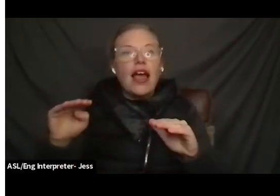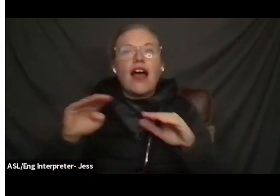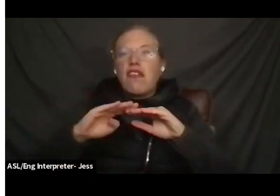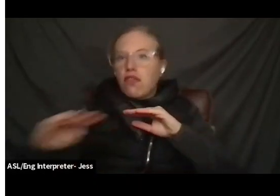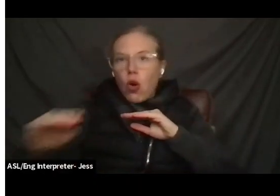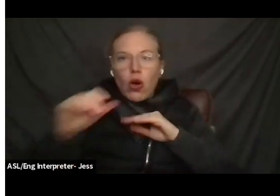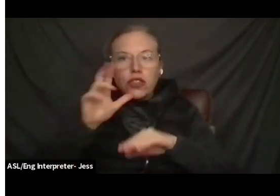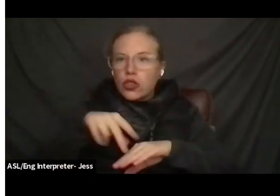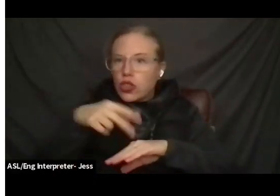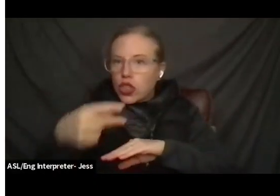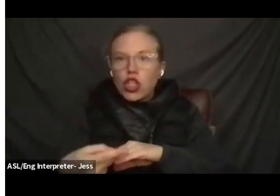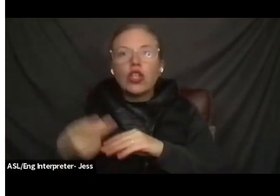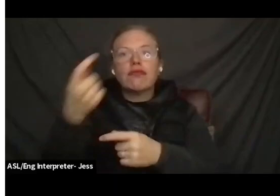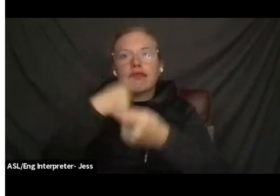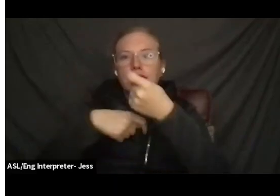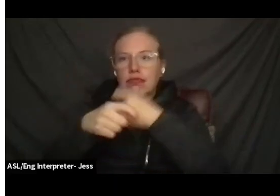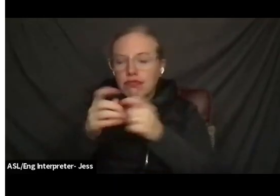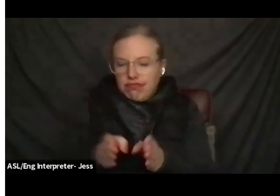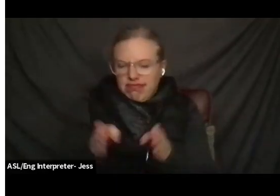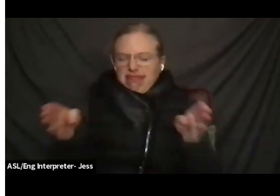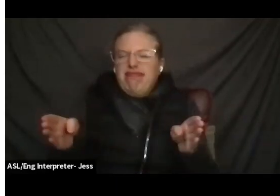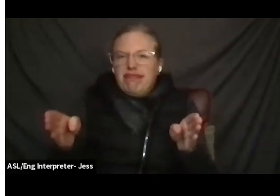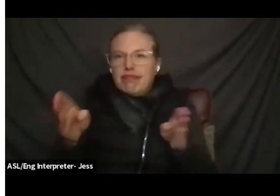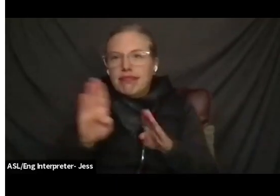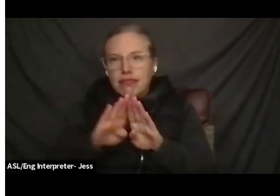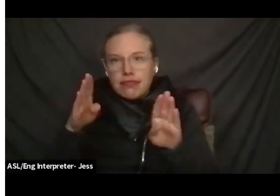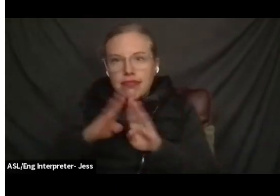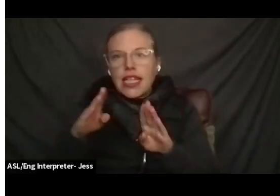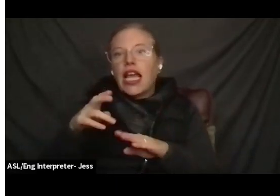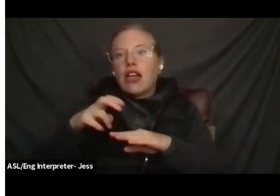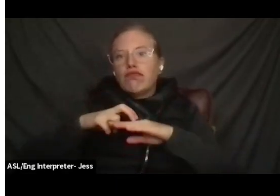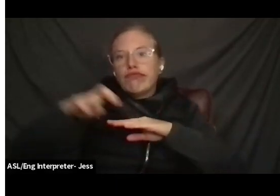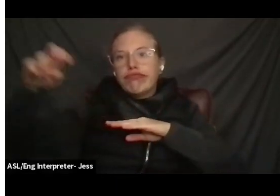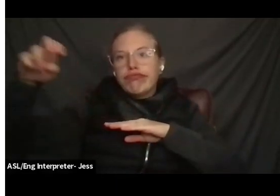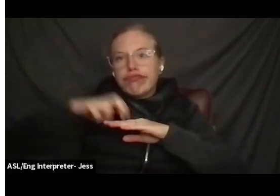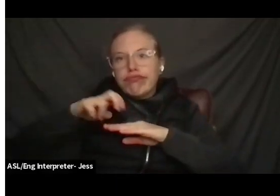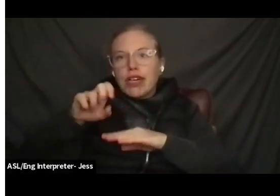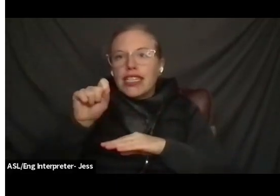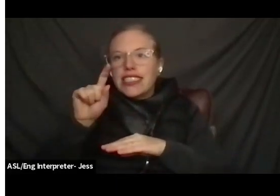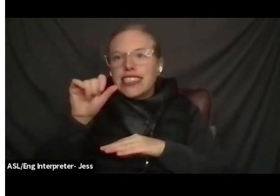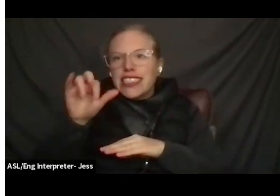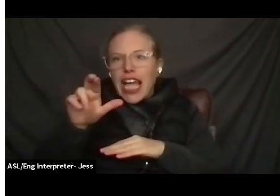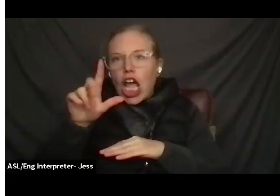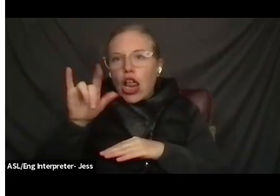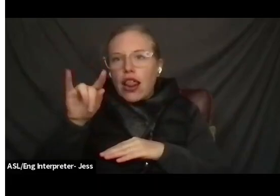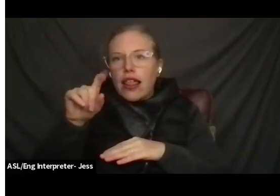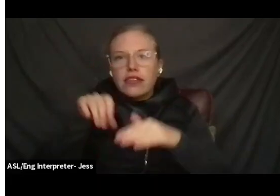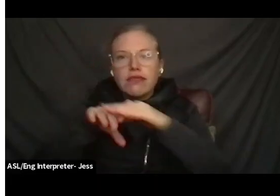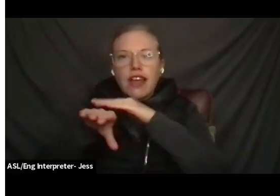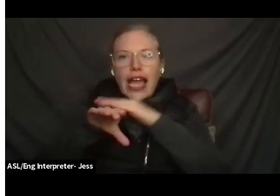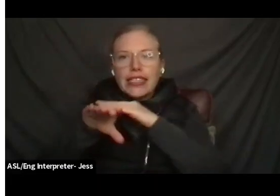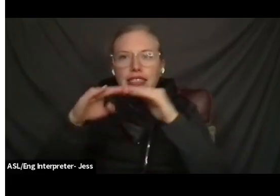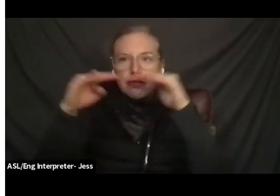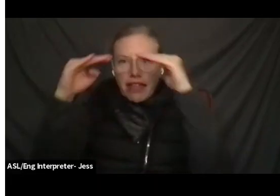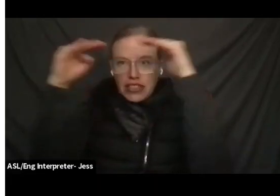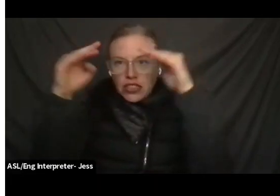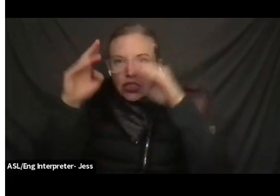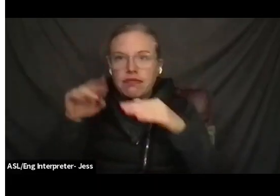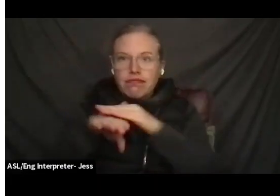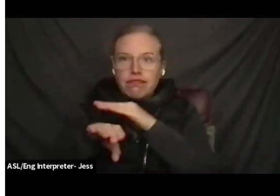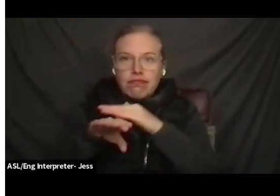of doorways to accommodate wheelchairs, and stair lifts to safely access multiple levels of the home. And